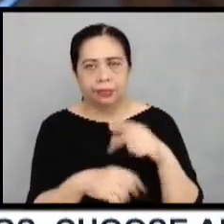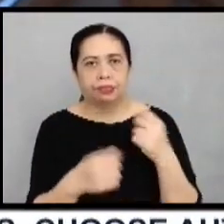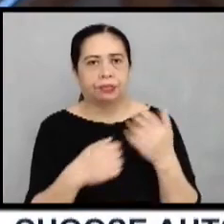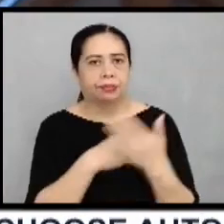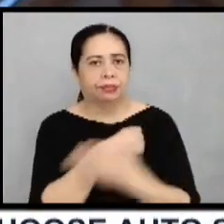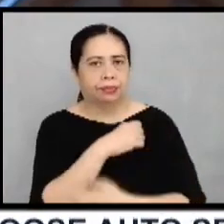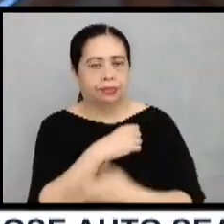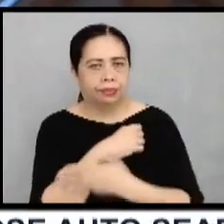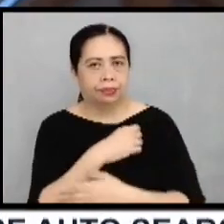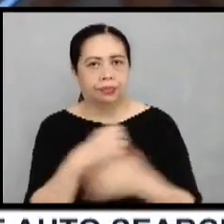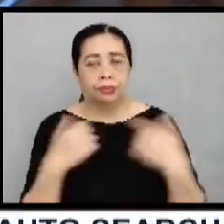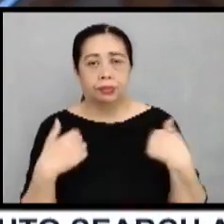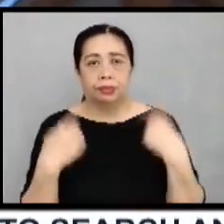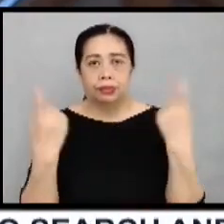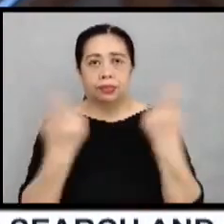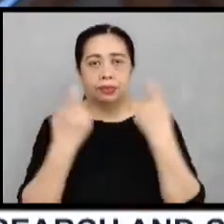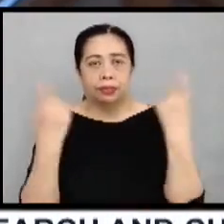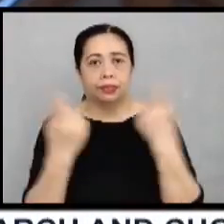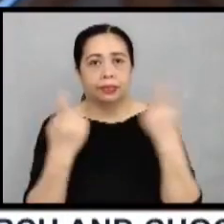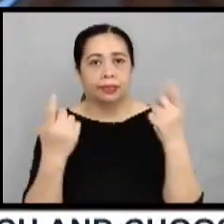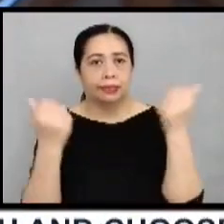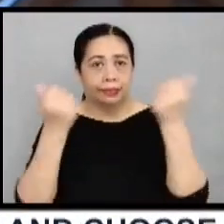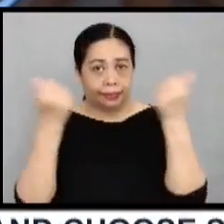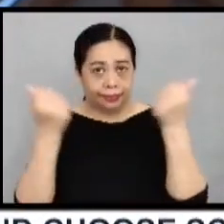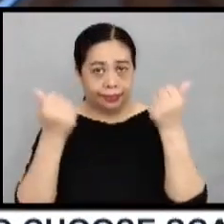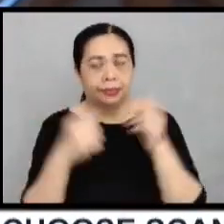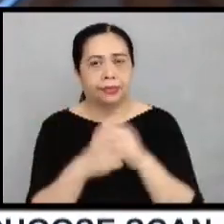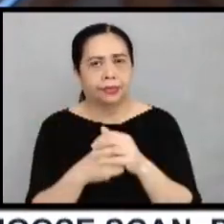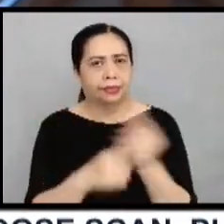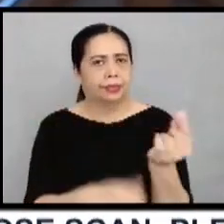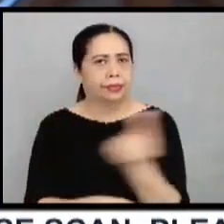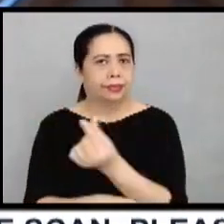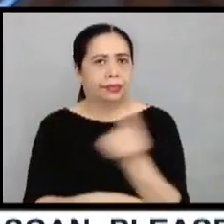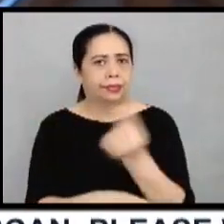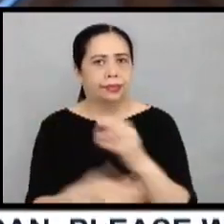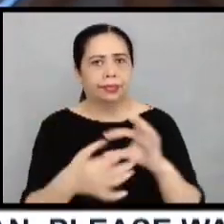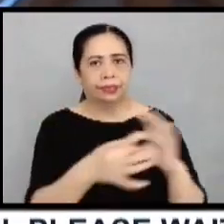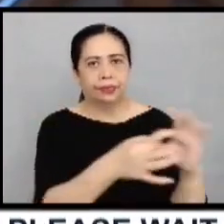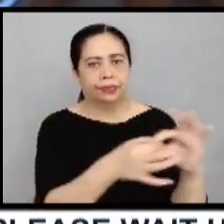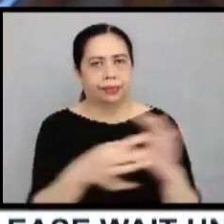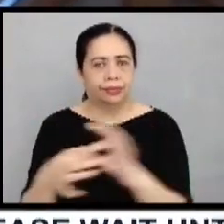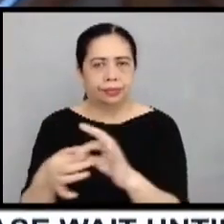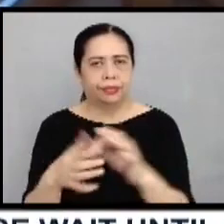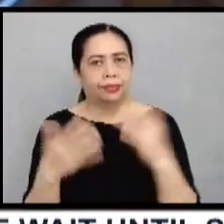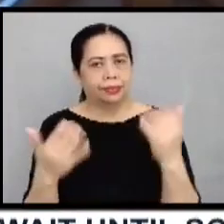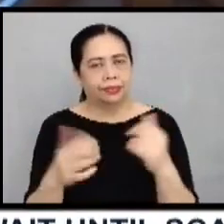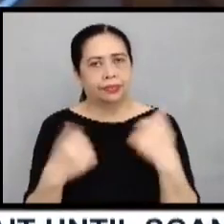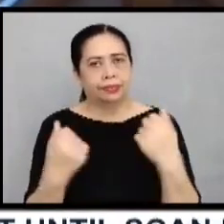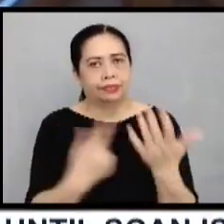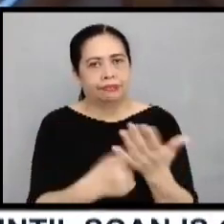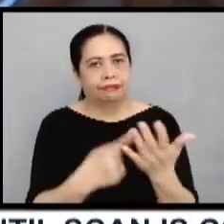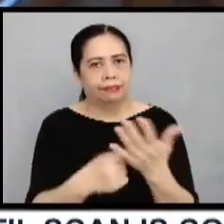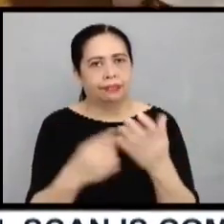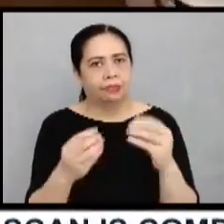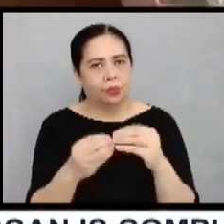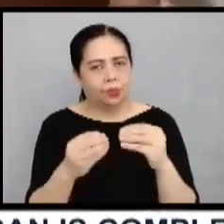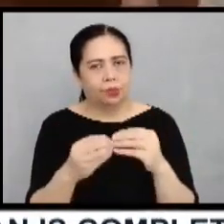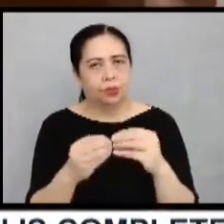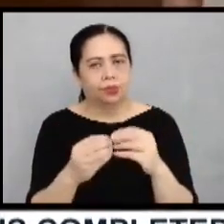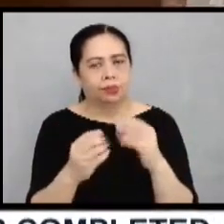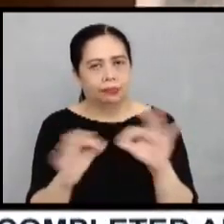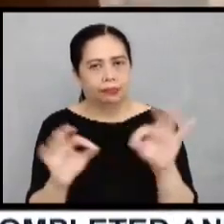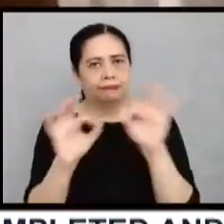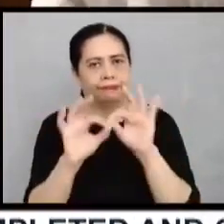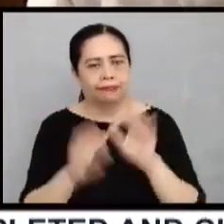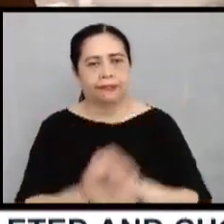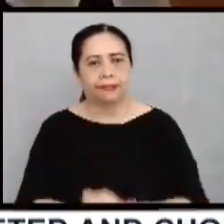we celebrate that anniversary of bilateral relationships, this makes our discussions even more significant.